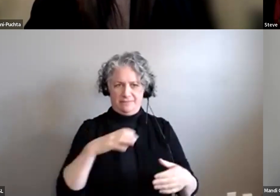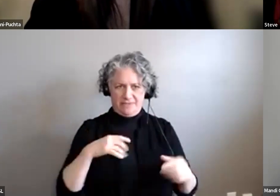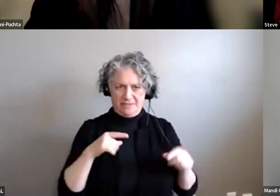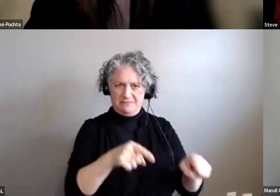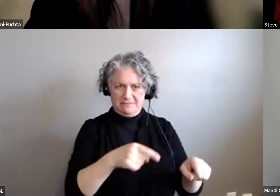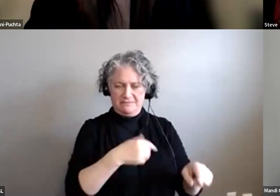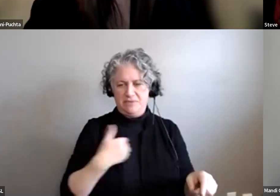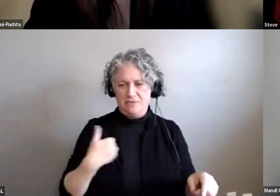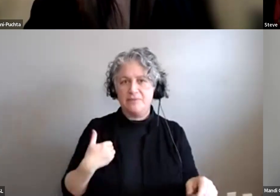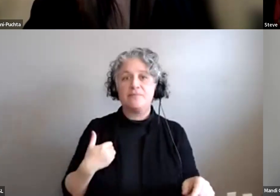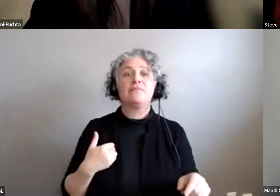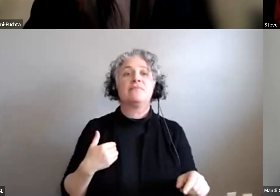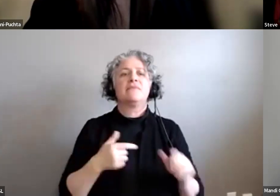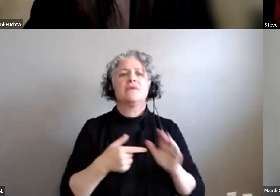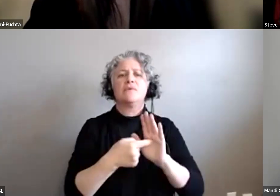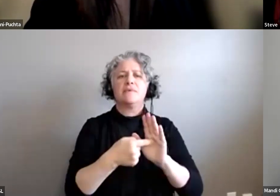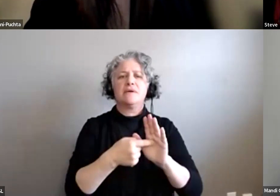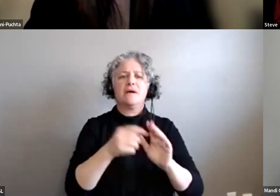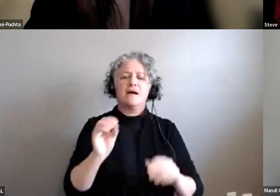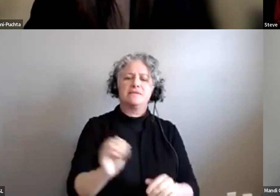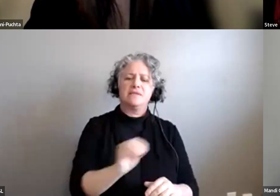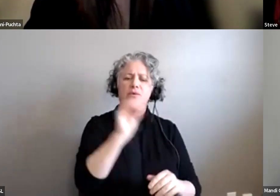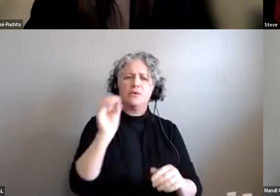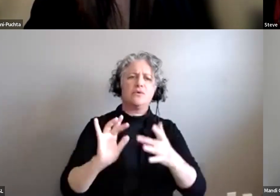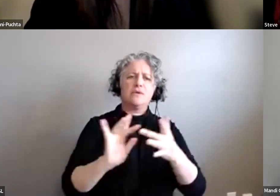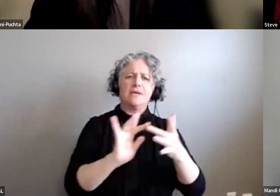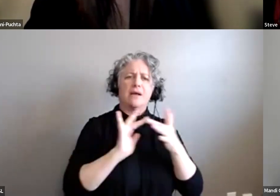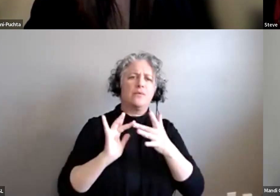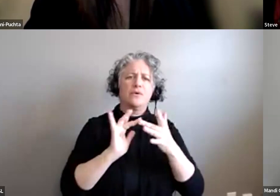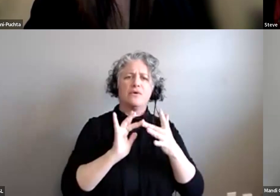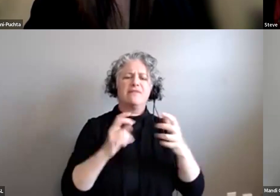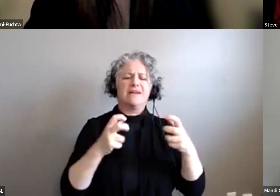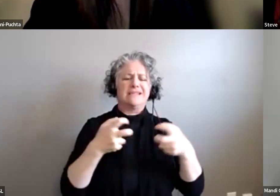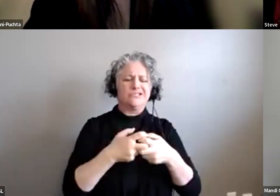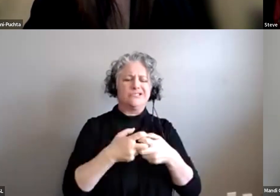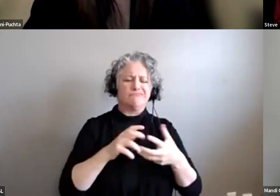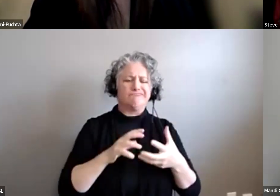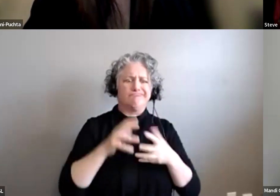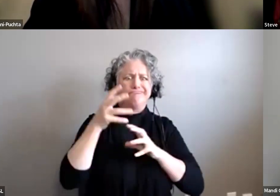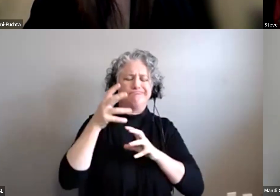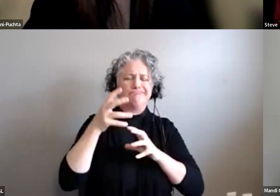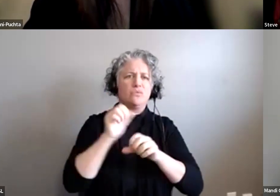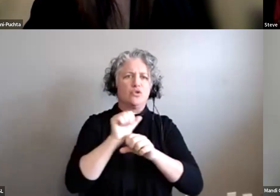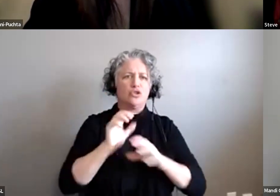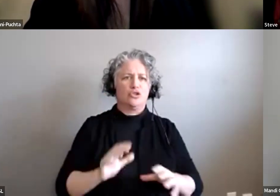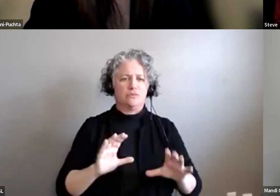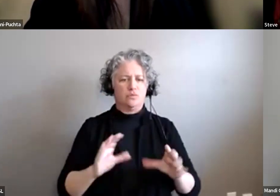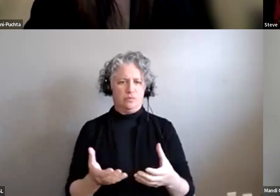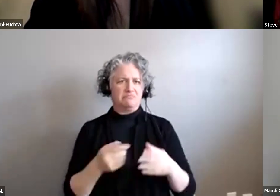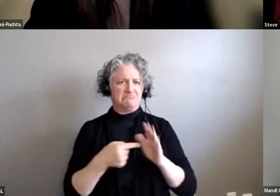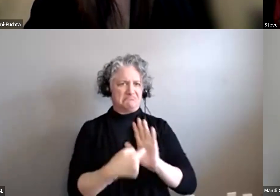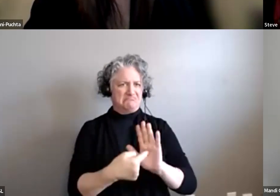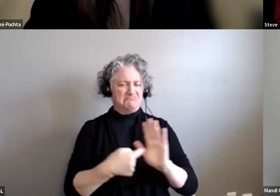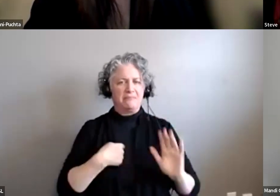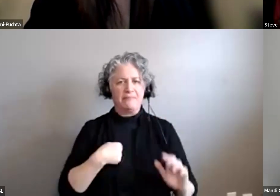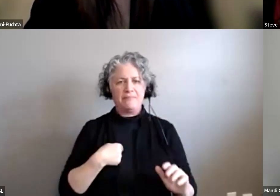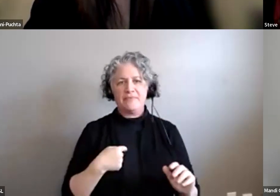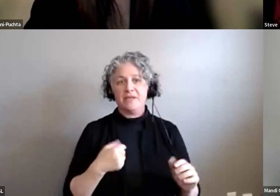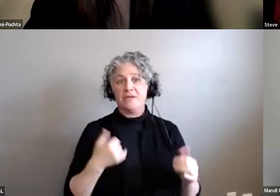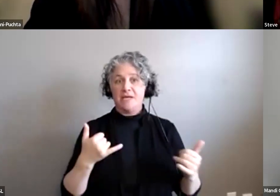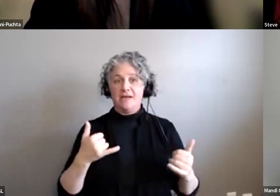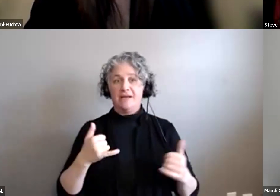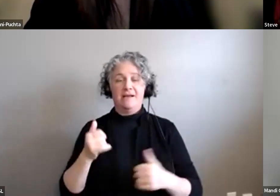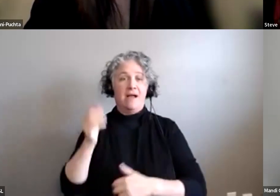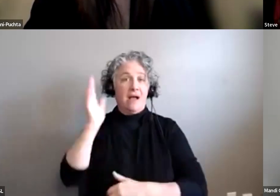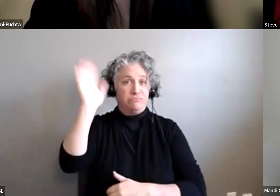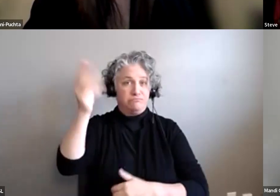the Ontario Network of Injured Workers Groups. Our session today is lightning talks.